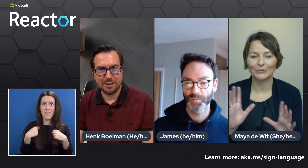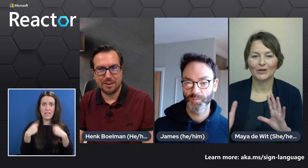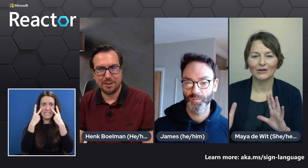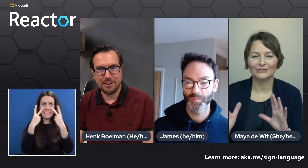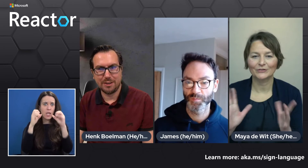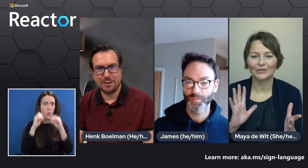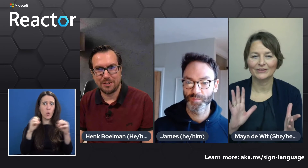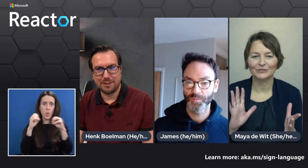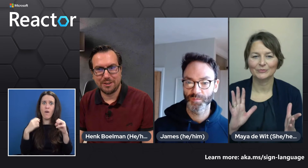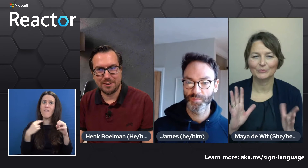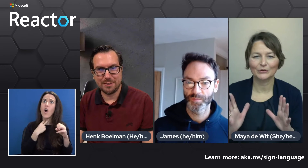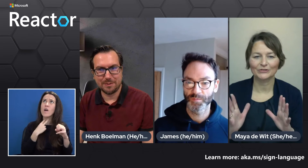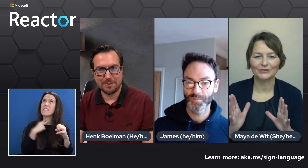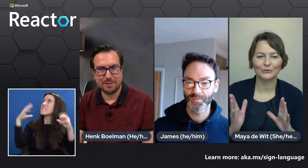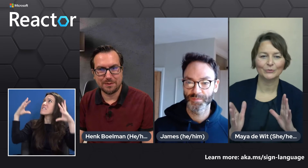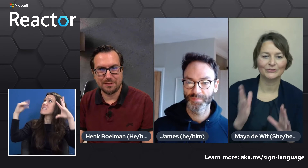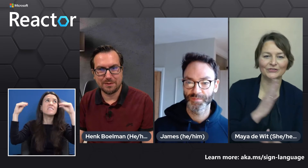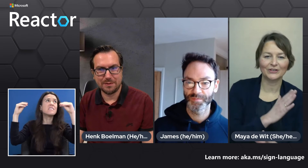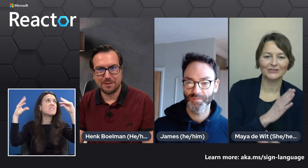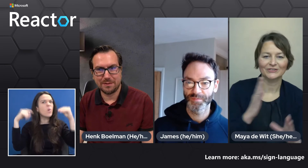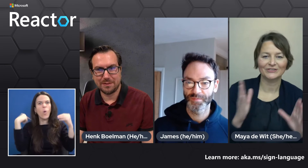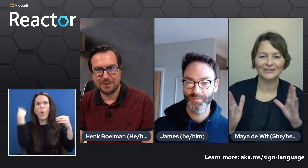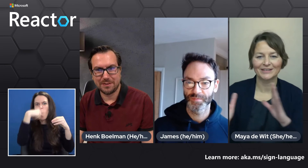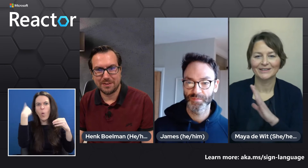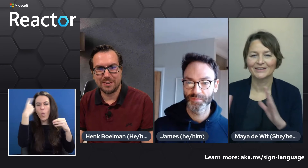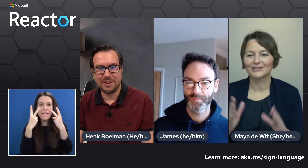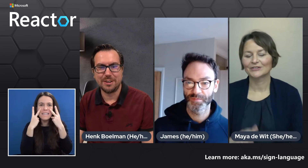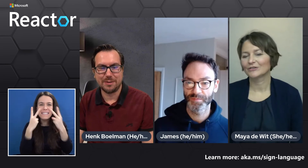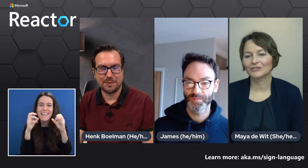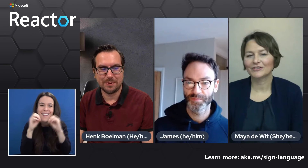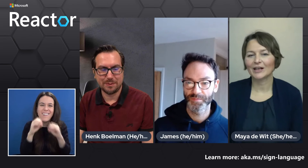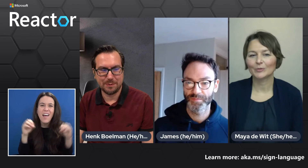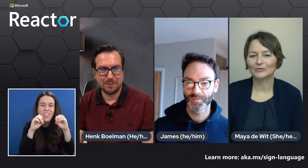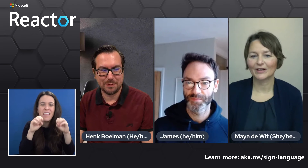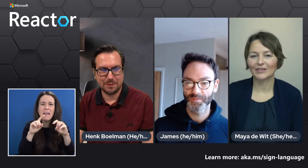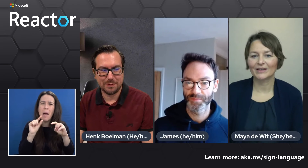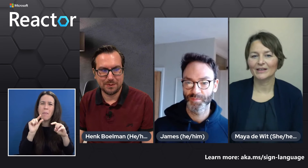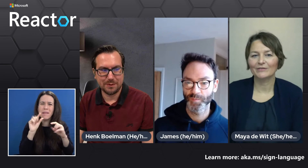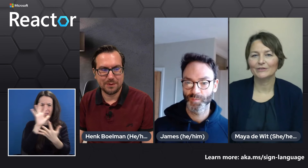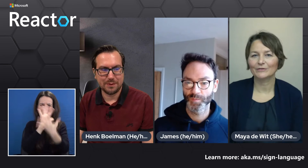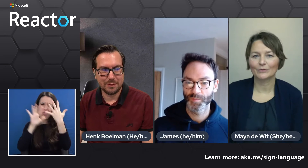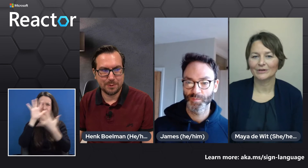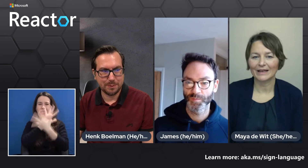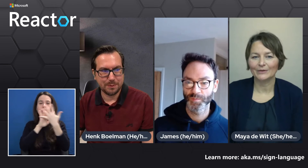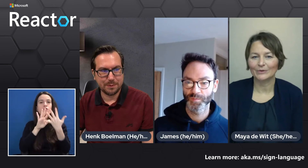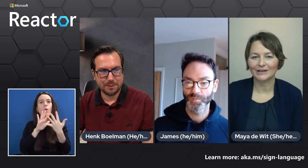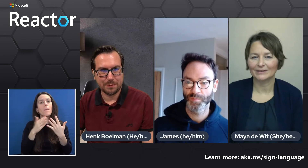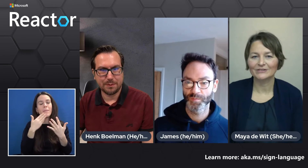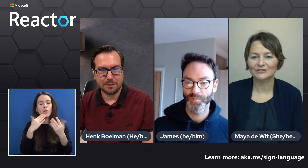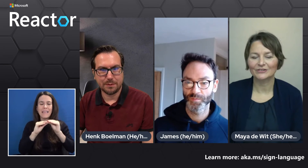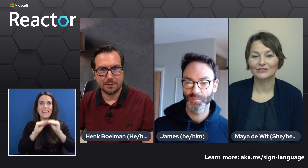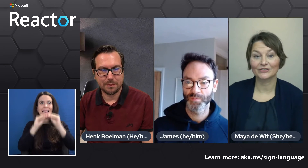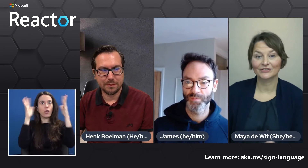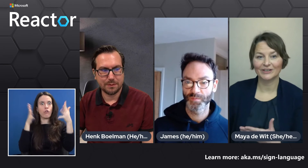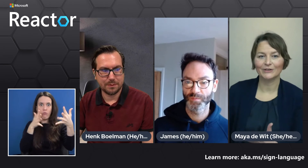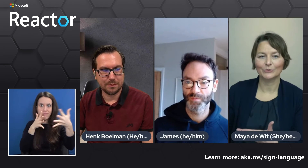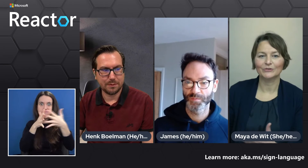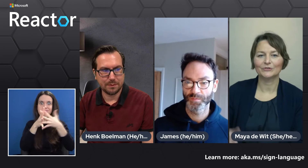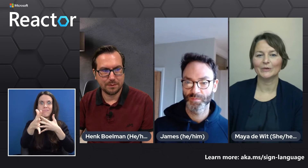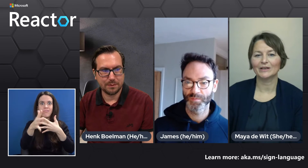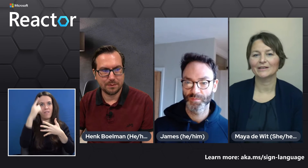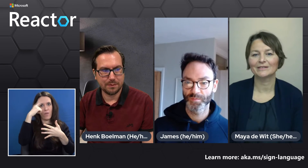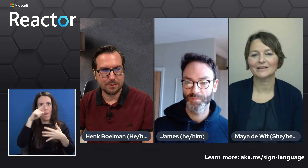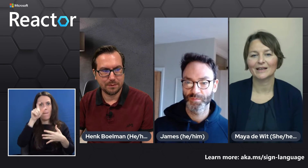voice belongs to this person who was just, so it just helps, I think, even for anyone else, just to see who